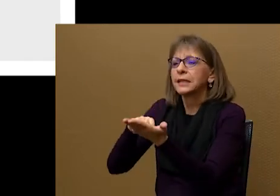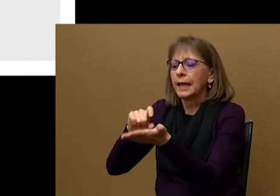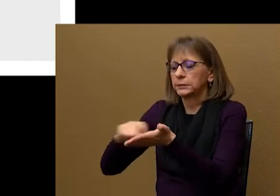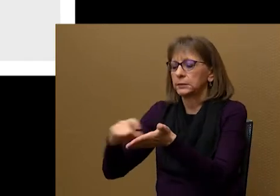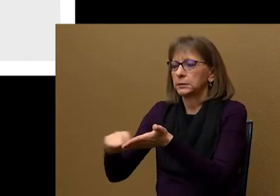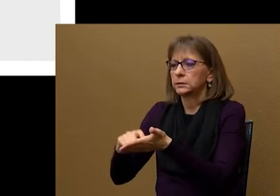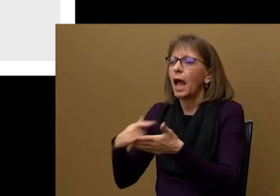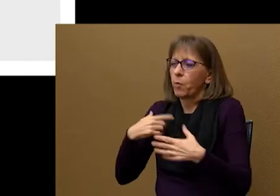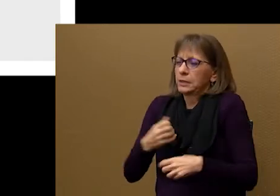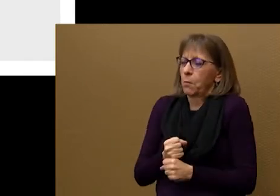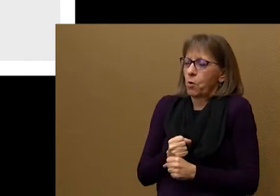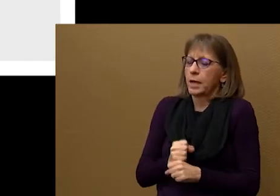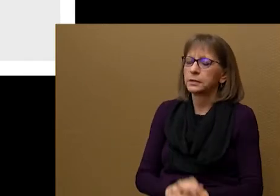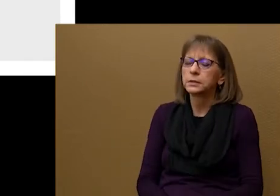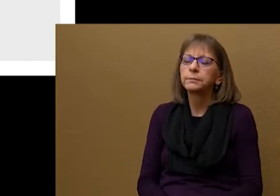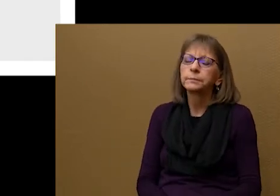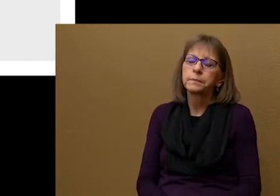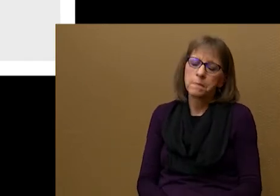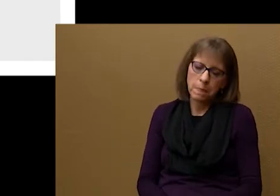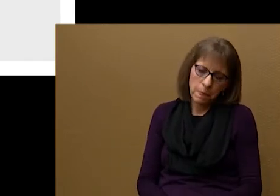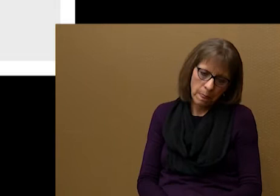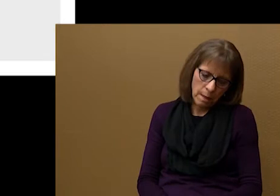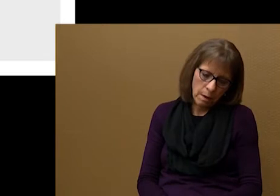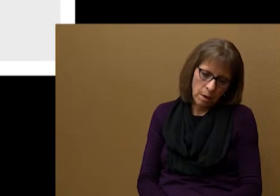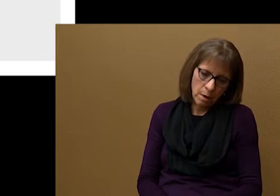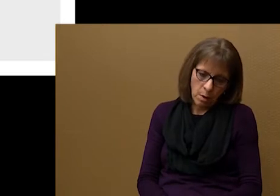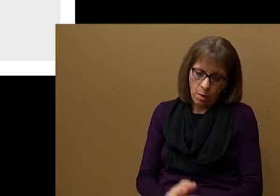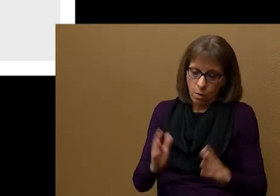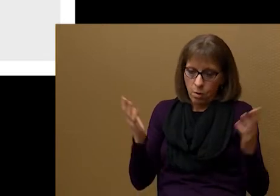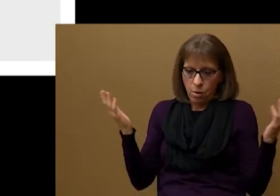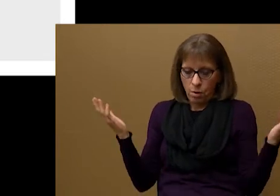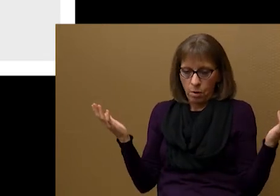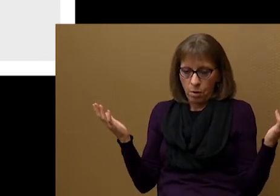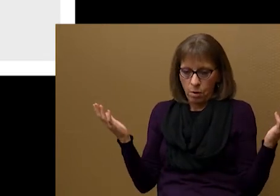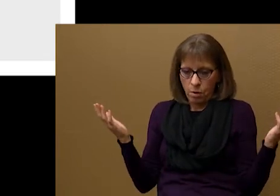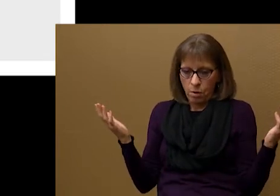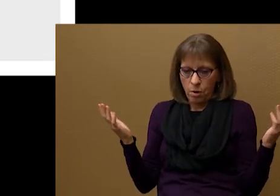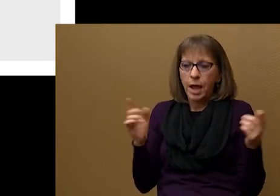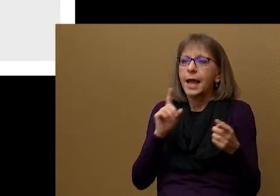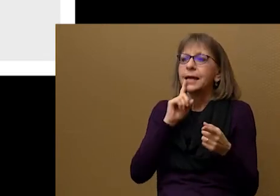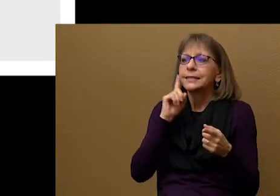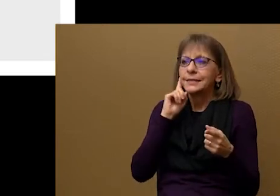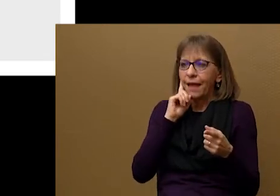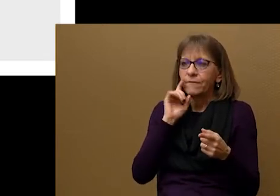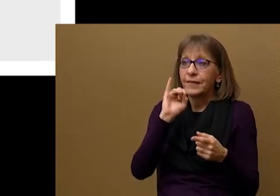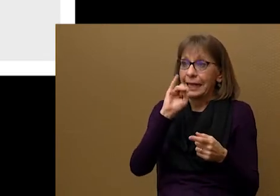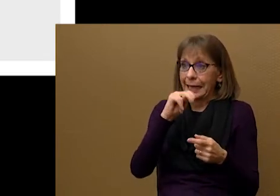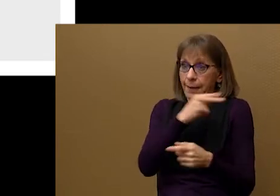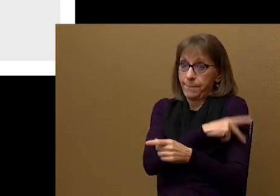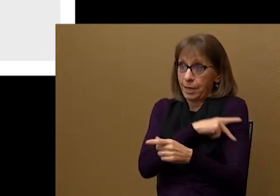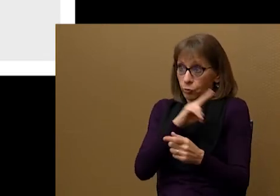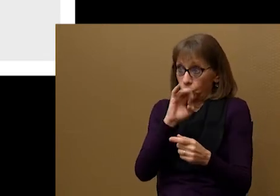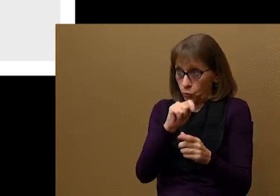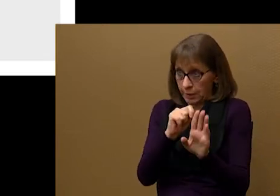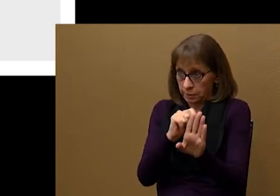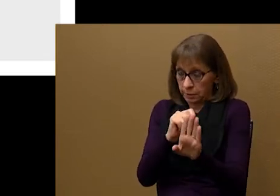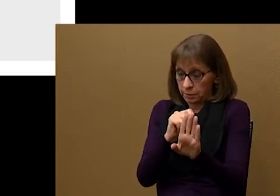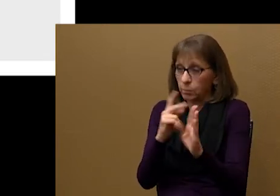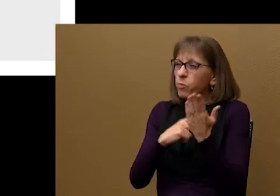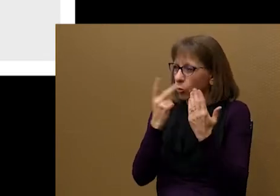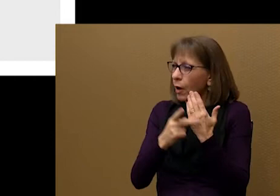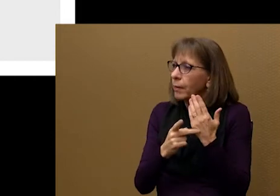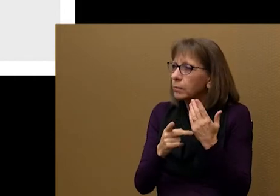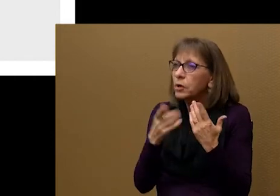cited in here, but I'm going to summarize them for you. Basically, wherever there were deaf inpatient units or